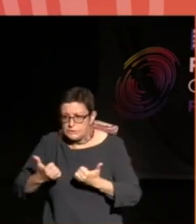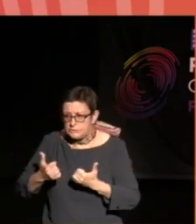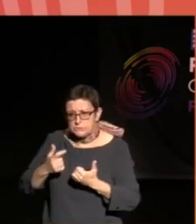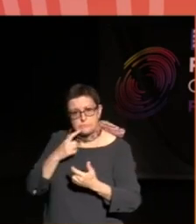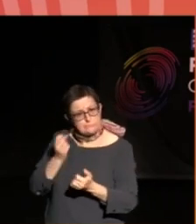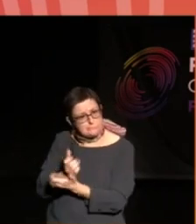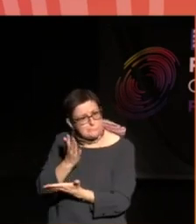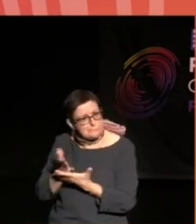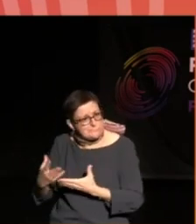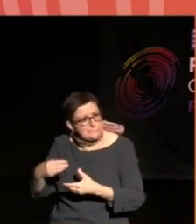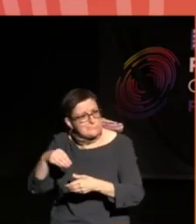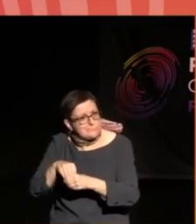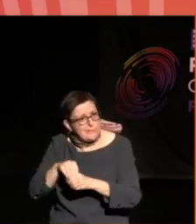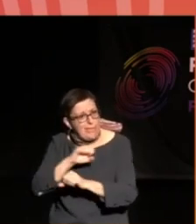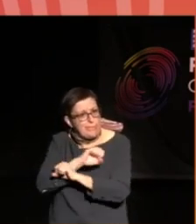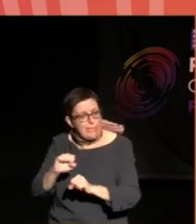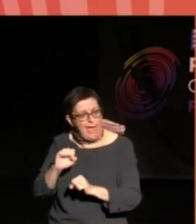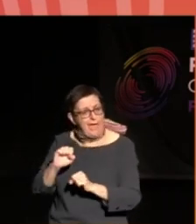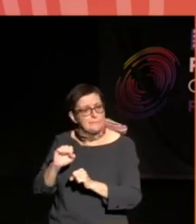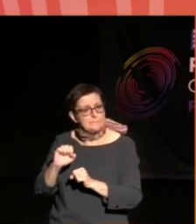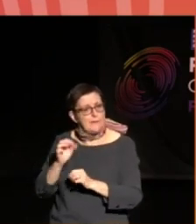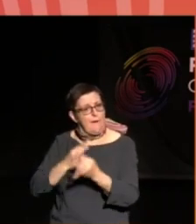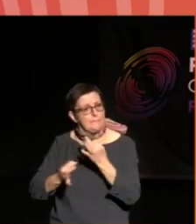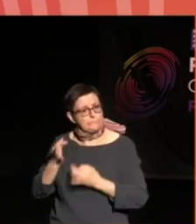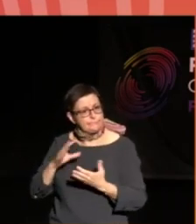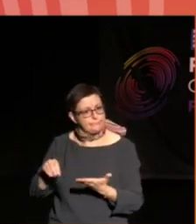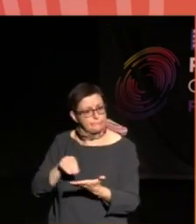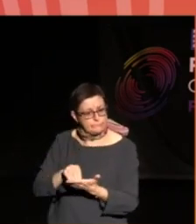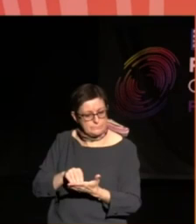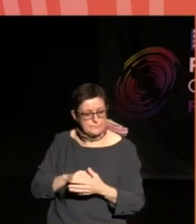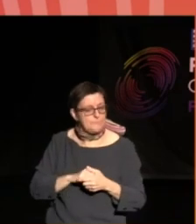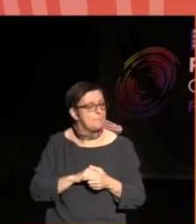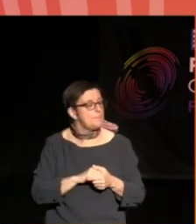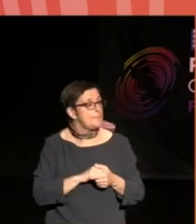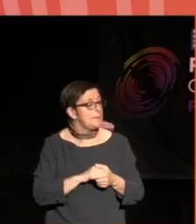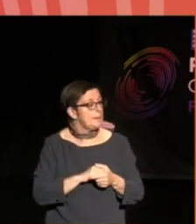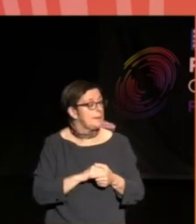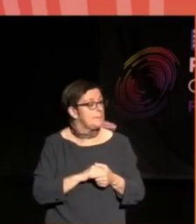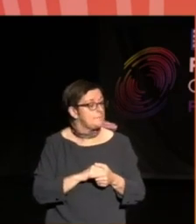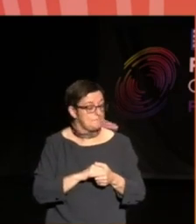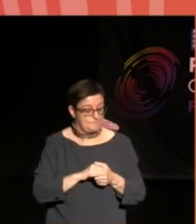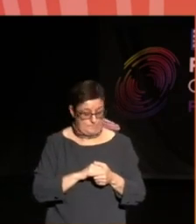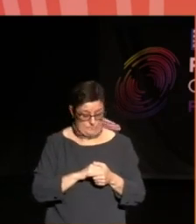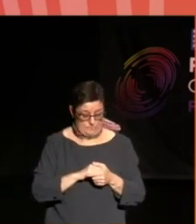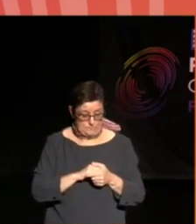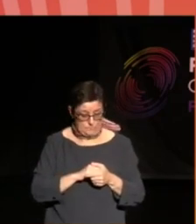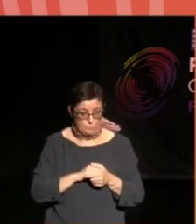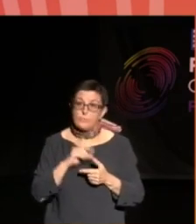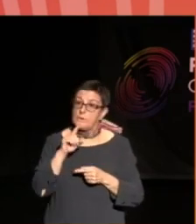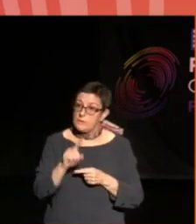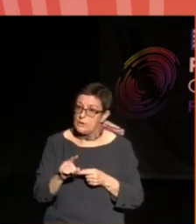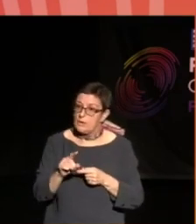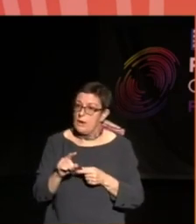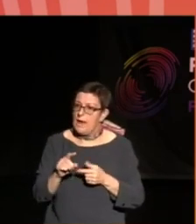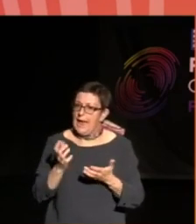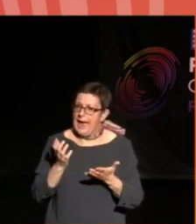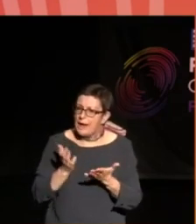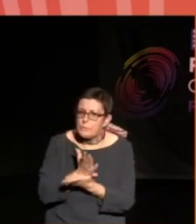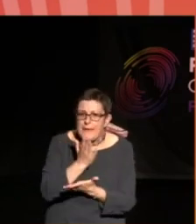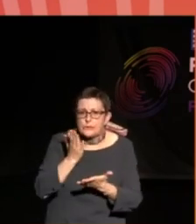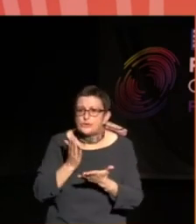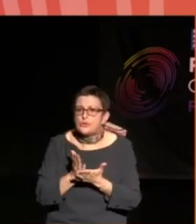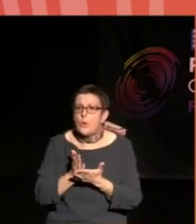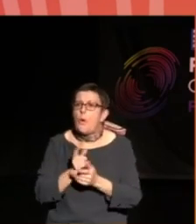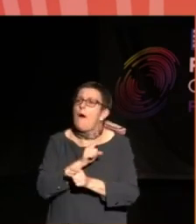we codify and make things really quite standard but accessible, so that you feel that you're making